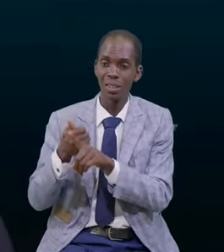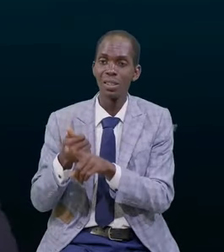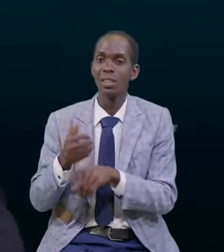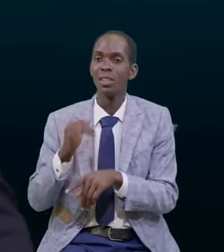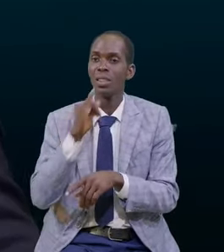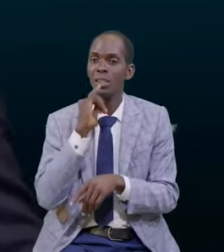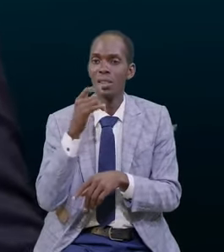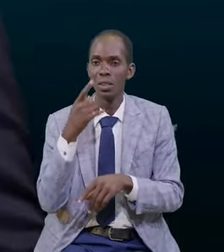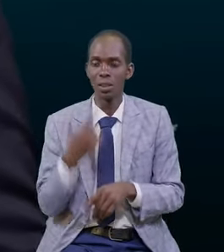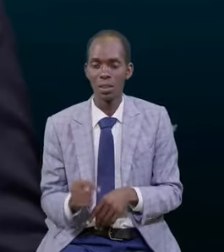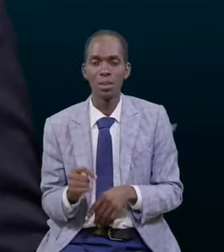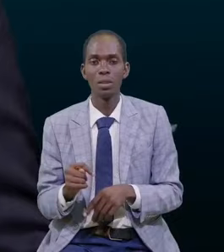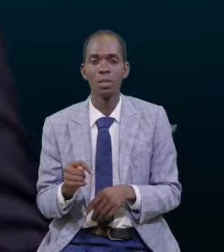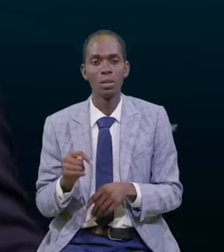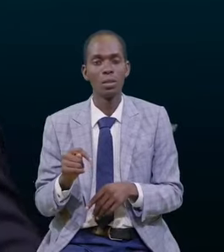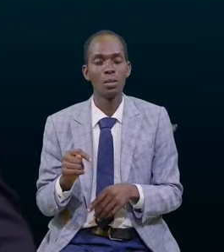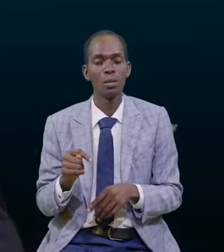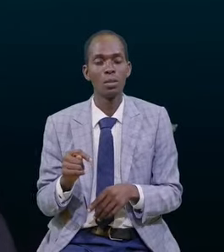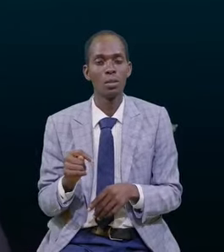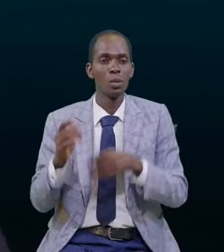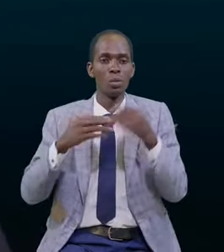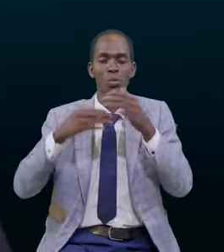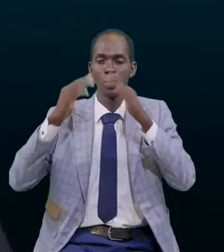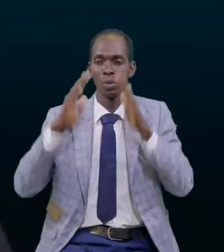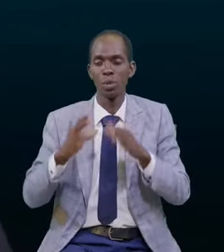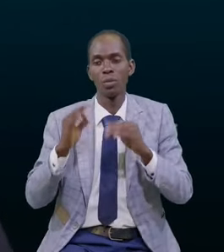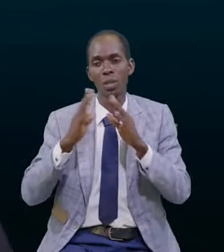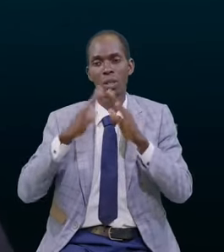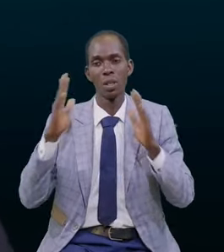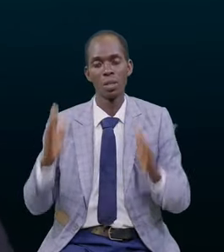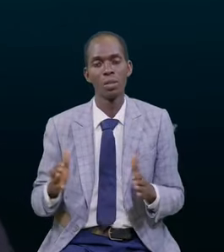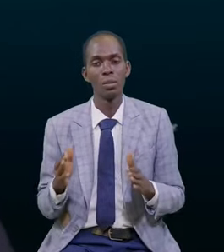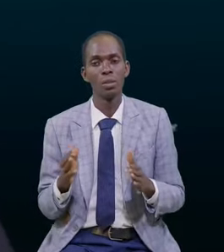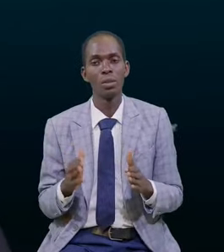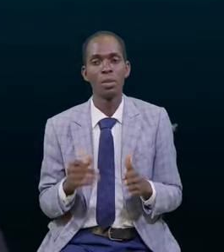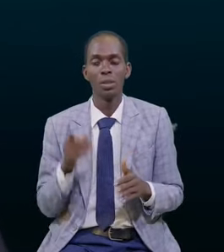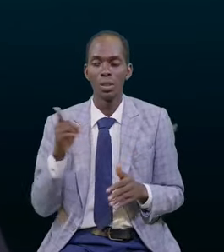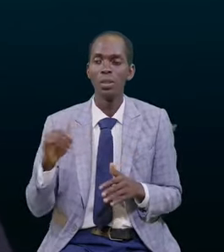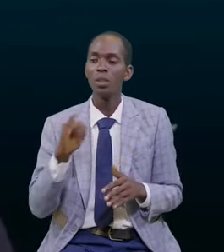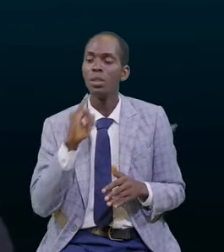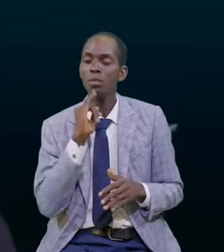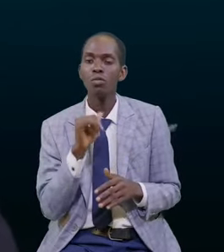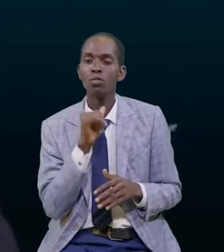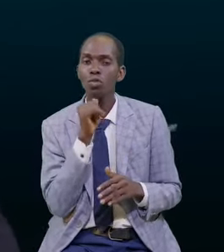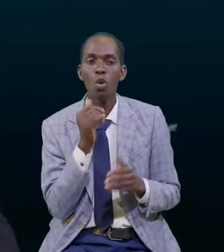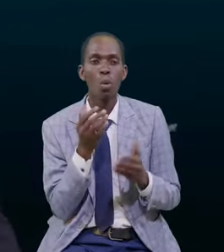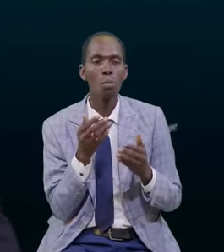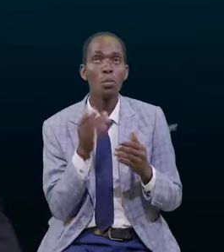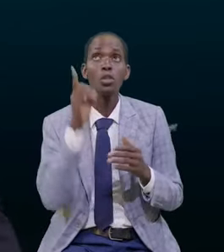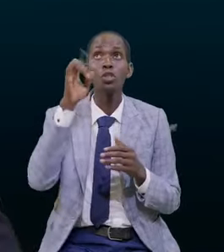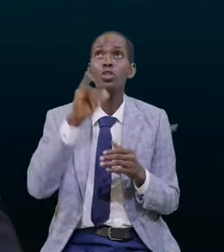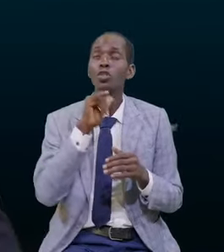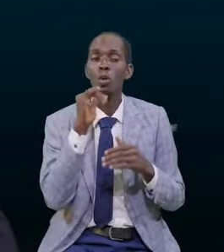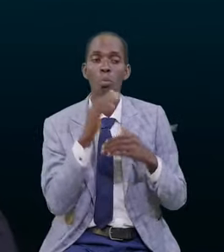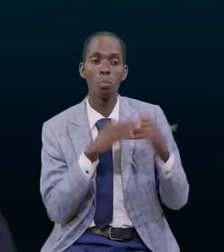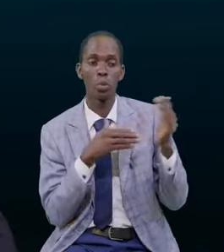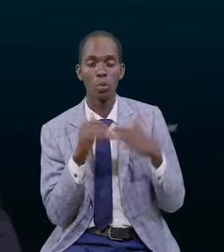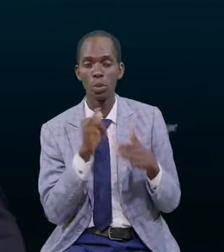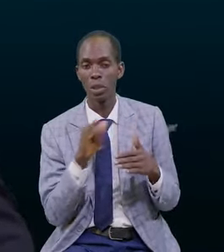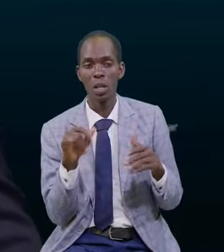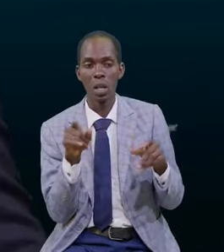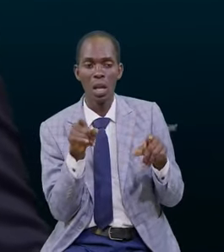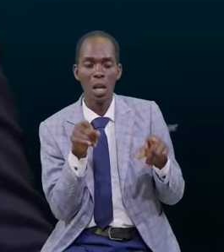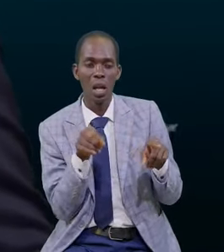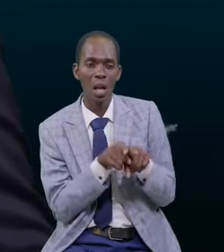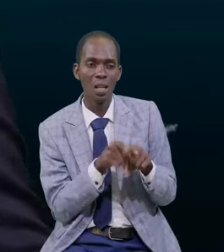house he is not building as you know the servant like Moses no he is a son